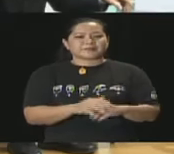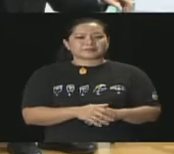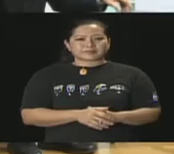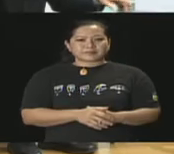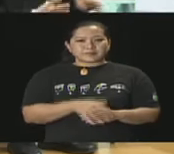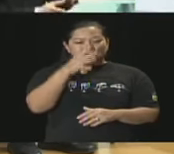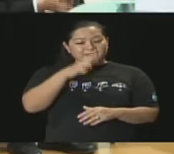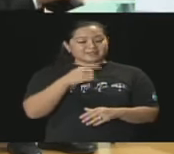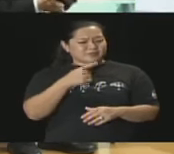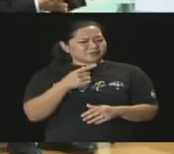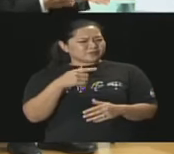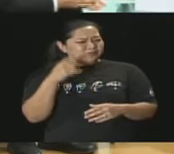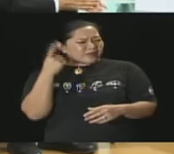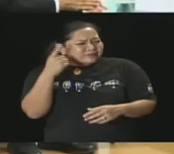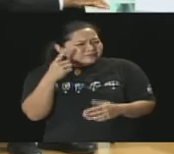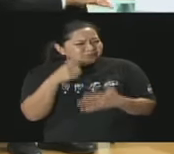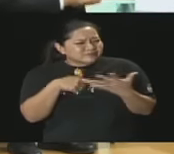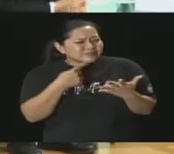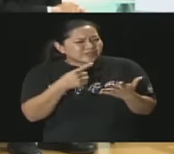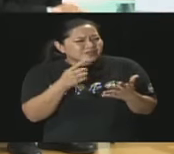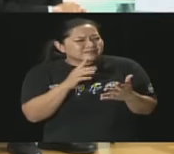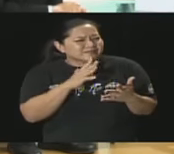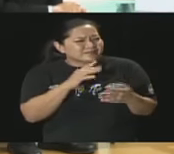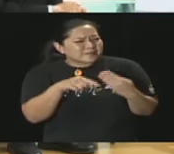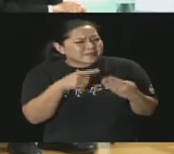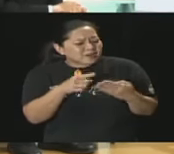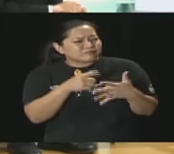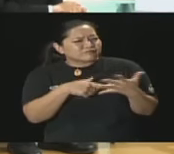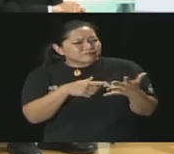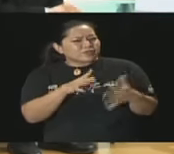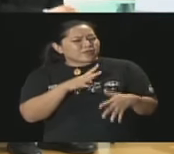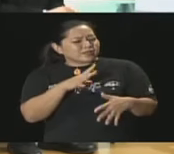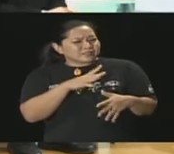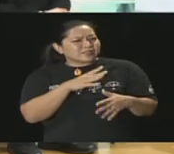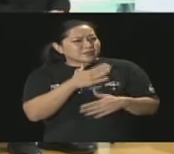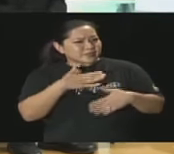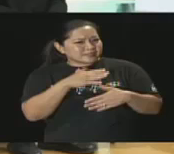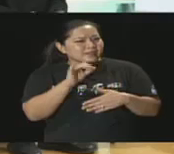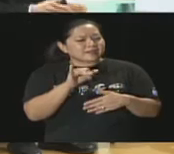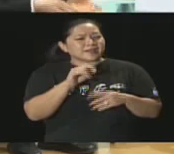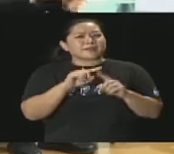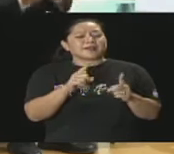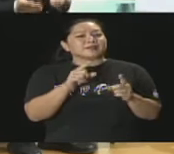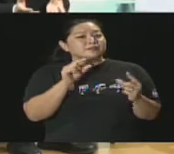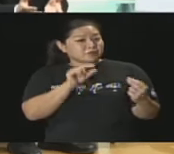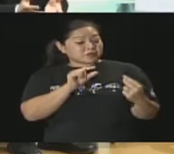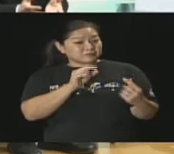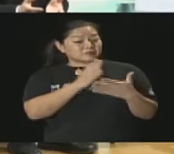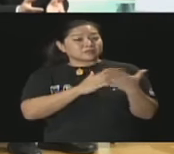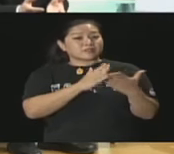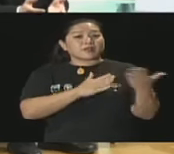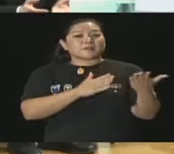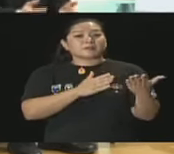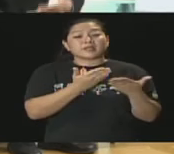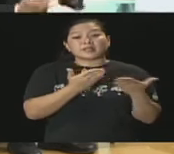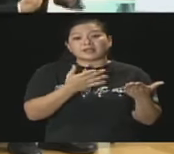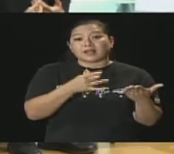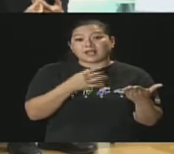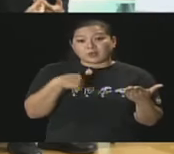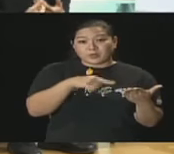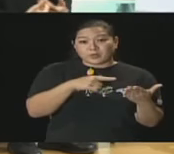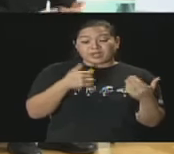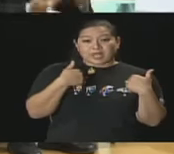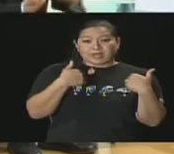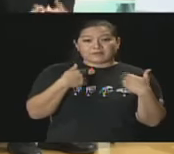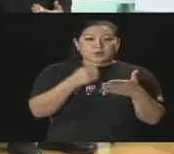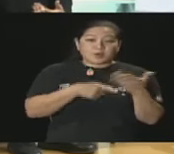economics came in, because you could play on that metaphor also. Like, I greatly appreciate your feedback on this. Can it be a metaphor for, you know, how we actually deal